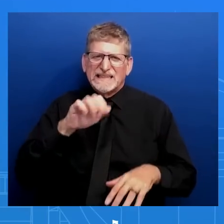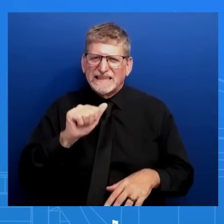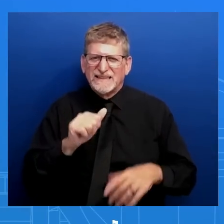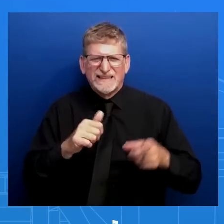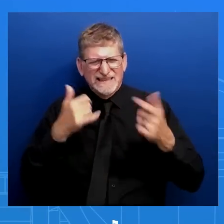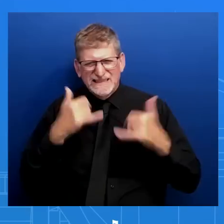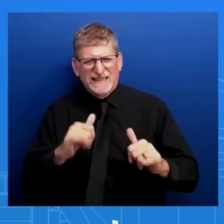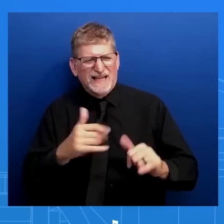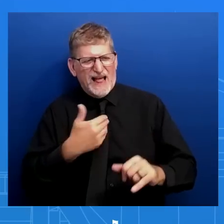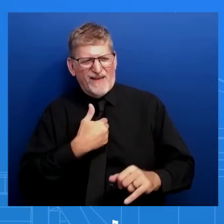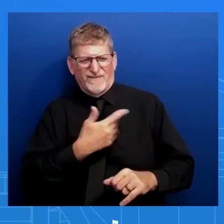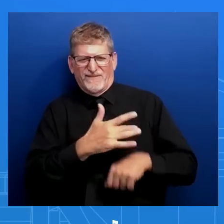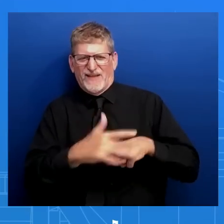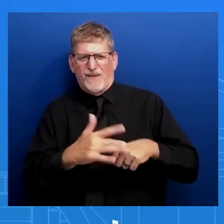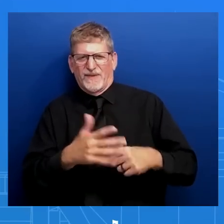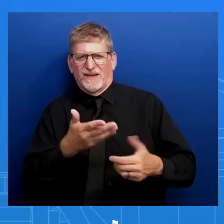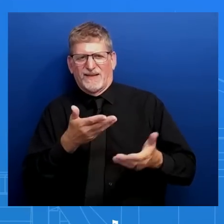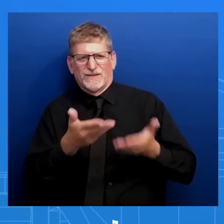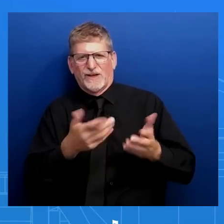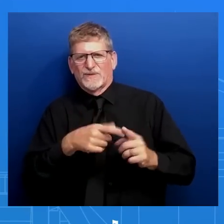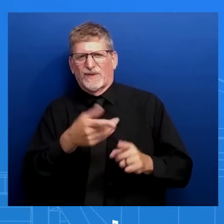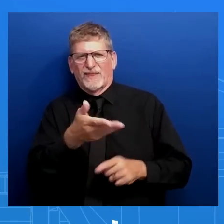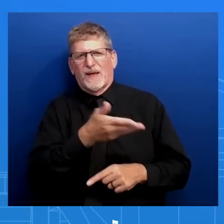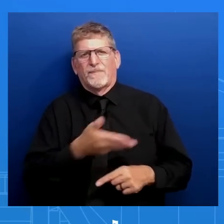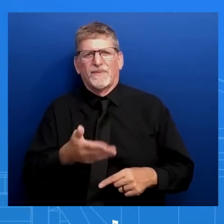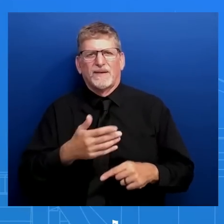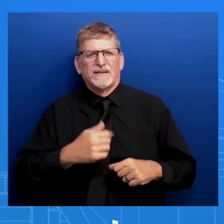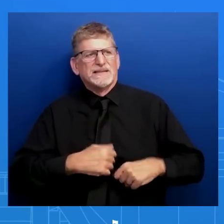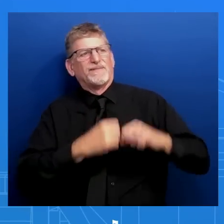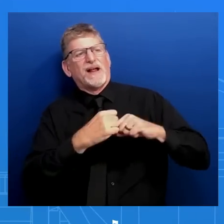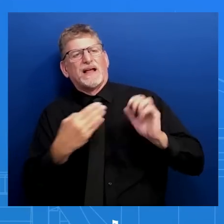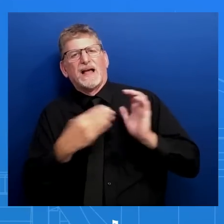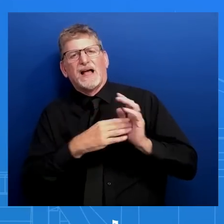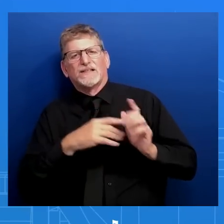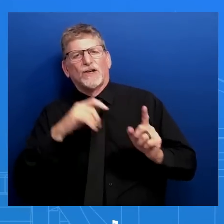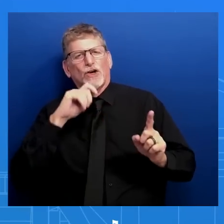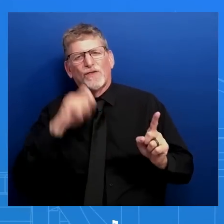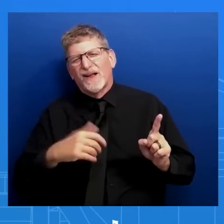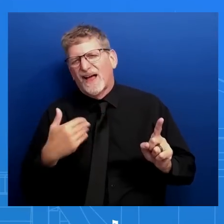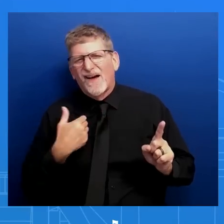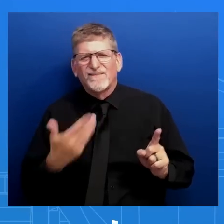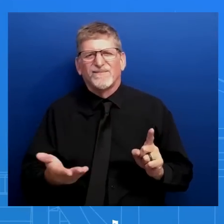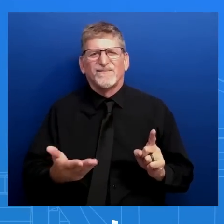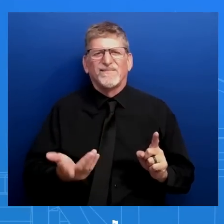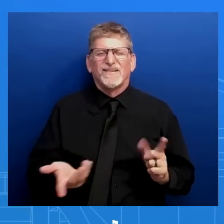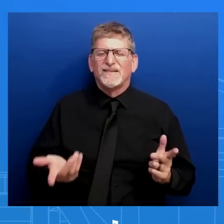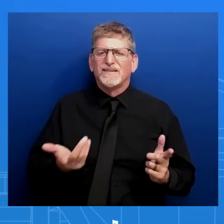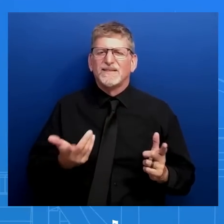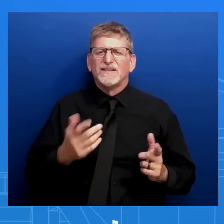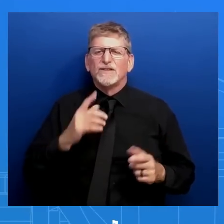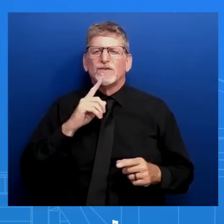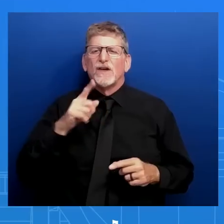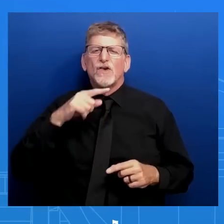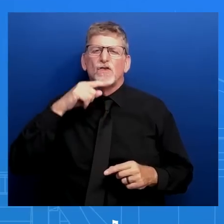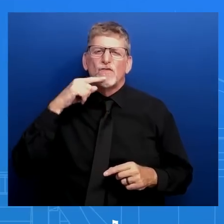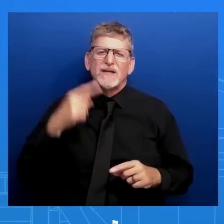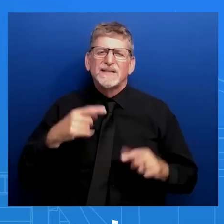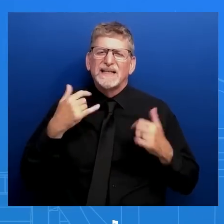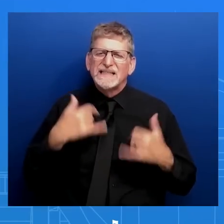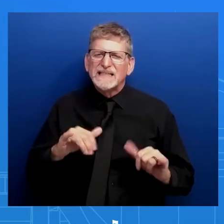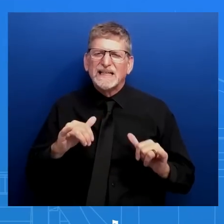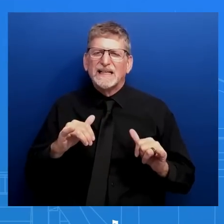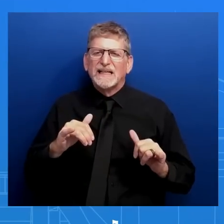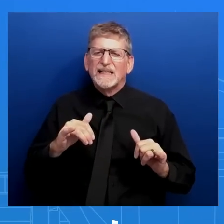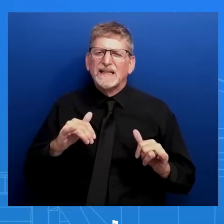defend against Ukrainian offensive operations. And they are doing that. I mean, even as all this stuff happened over the course of the